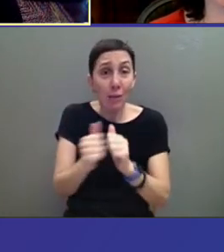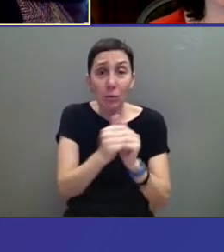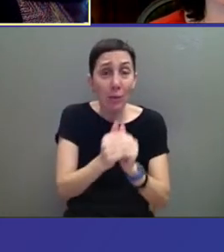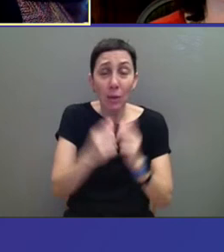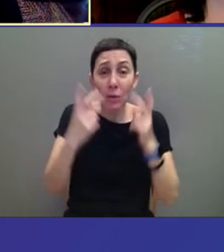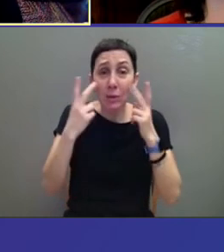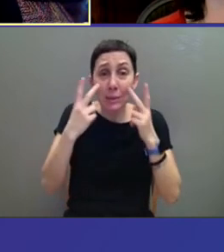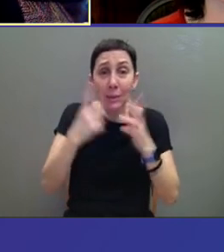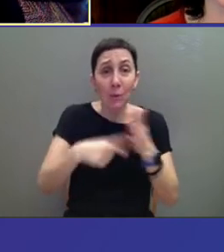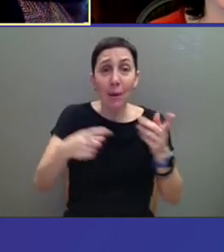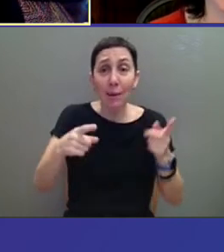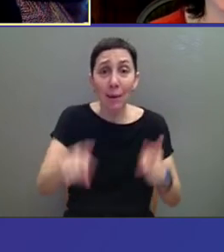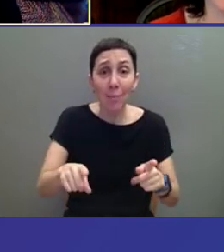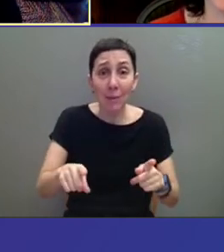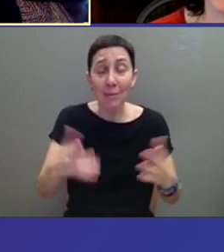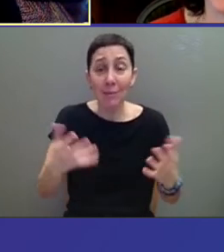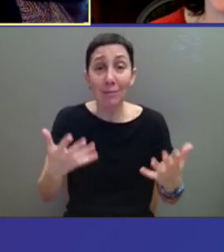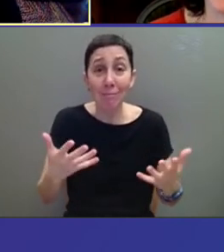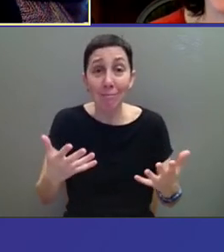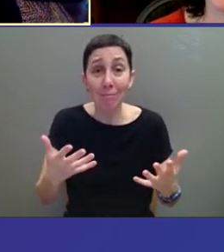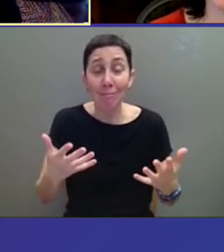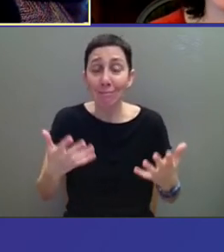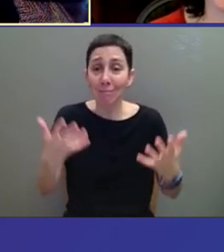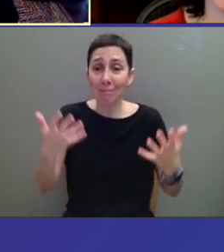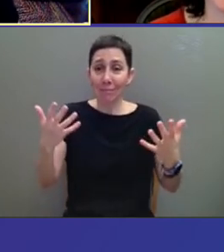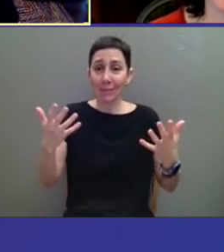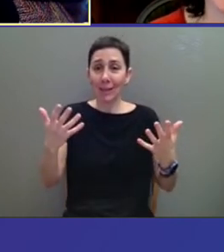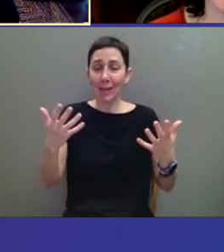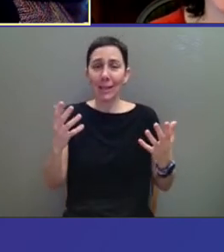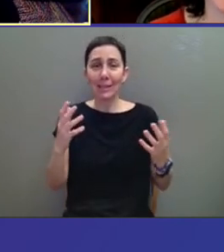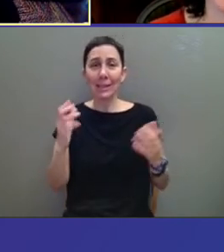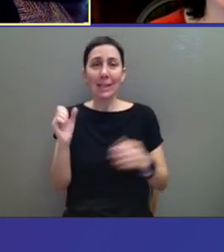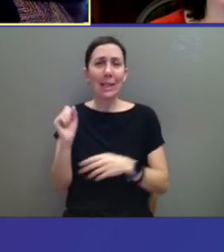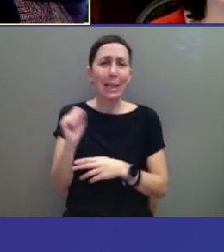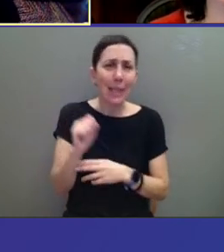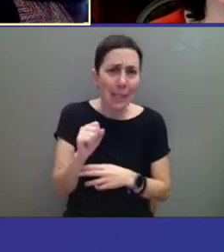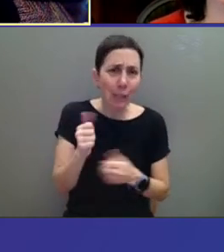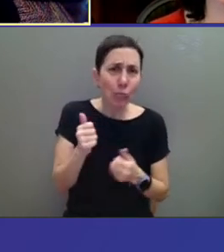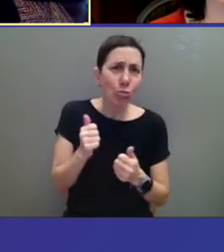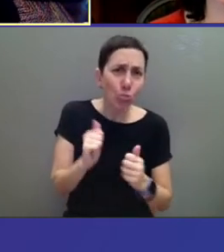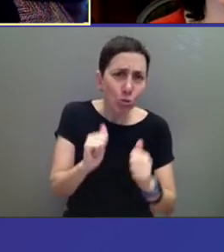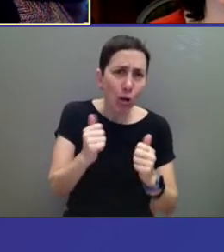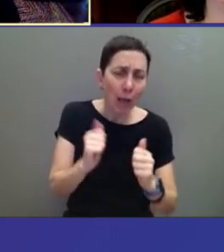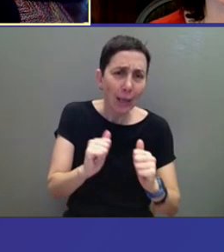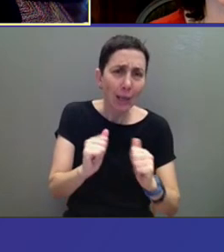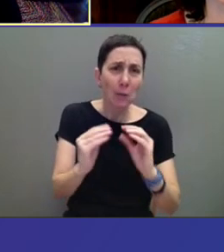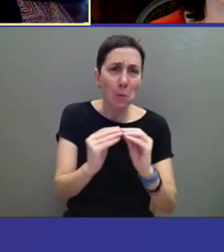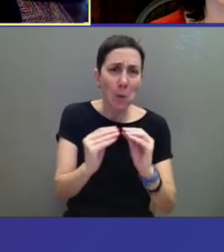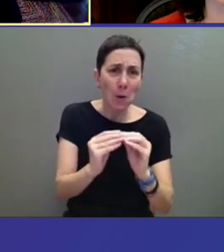happens. But let's, lean into that trying a little bit.